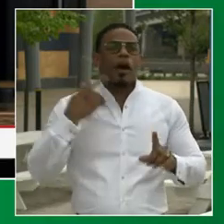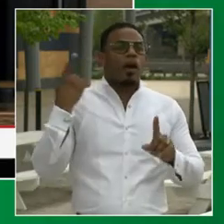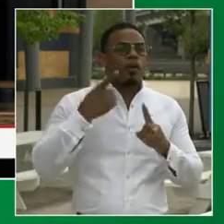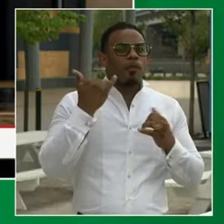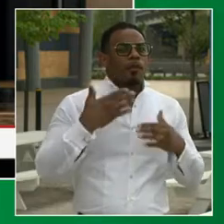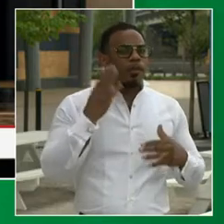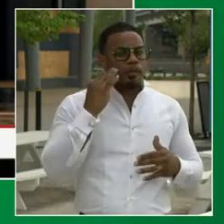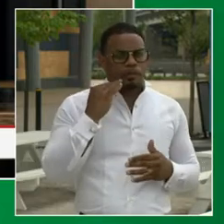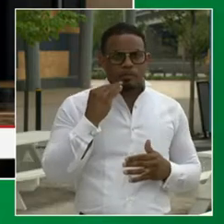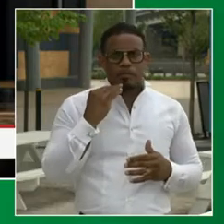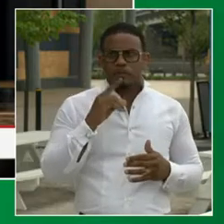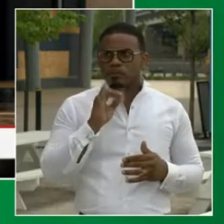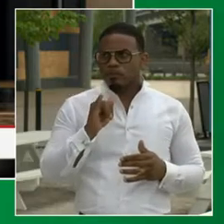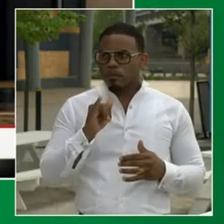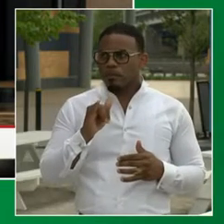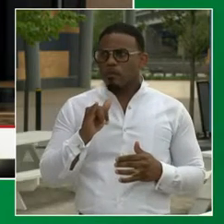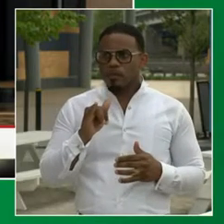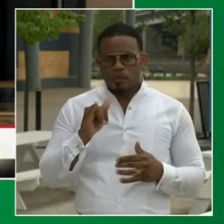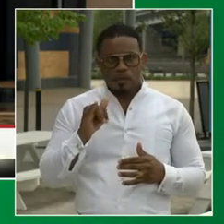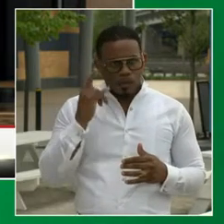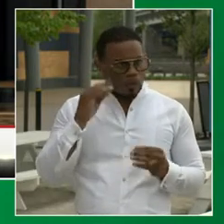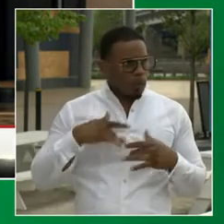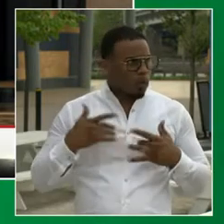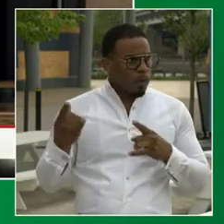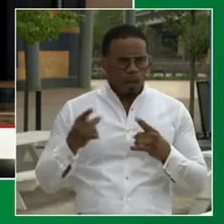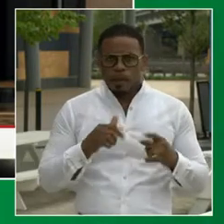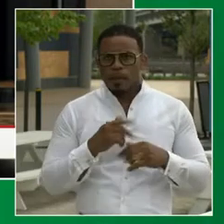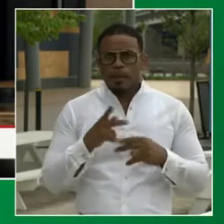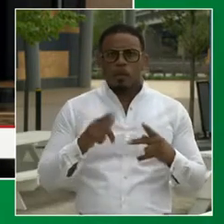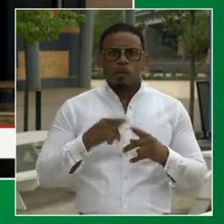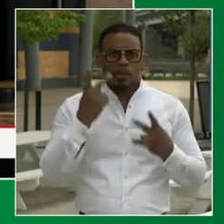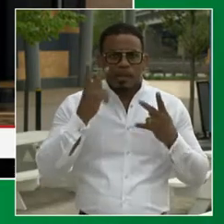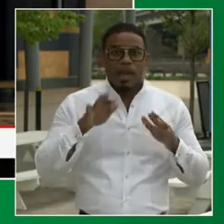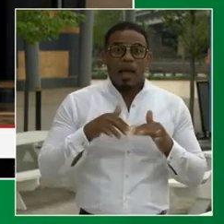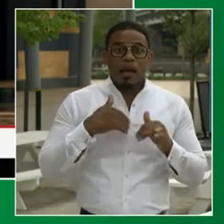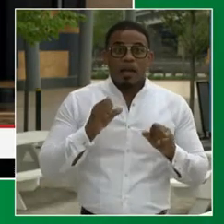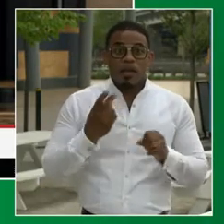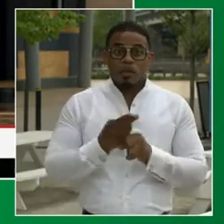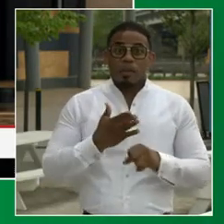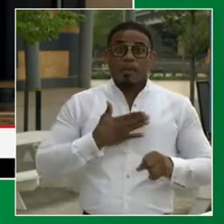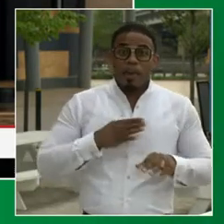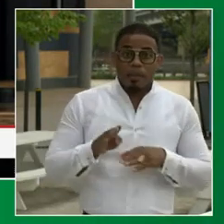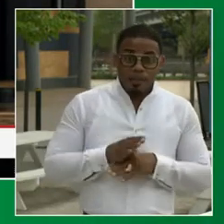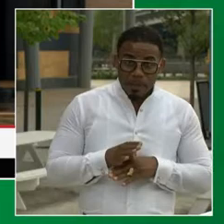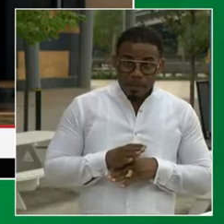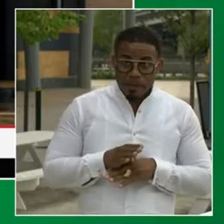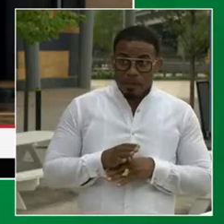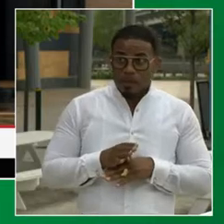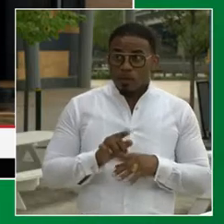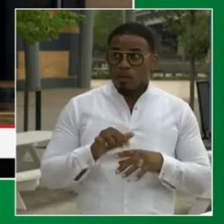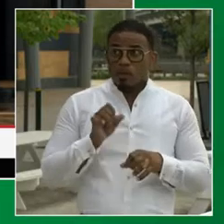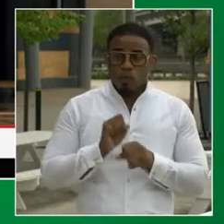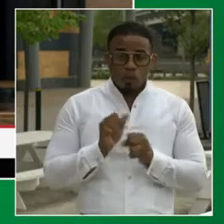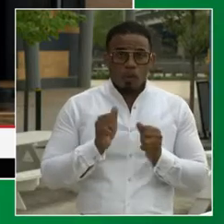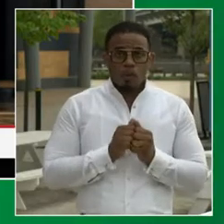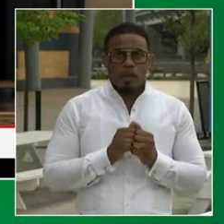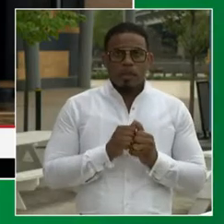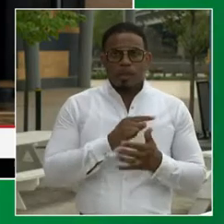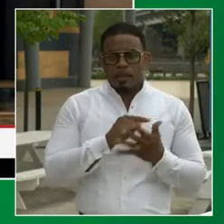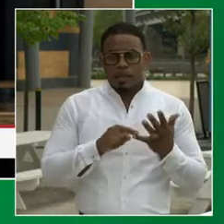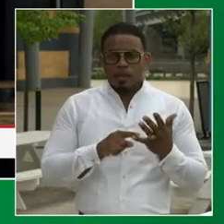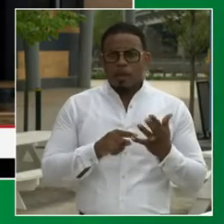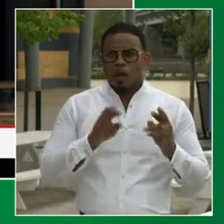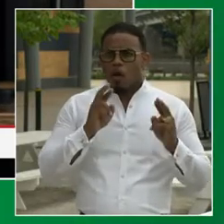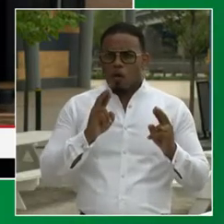from this experience is just to know more of what's going on in Greece, to see how I can use my business to work with them,